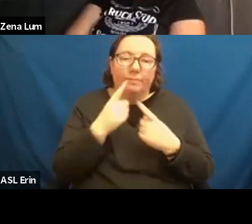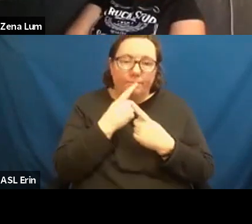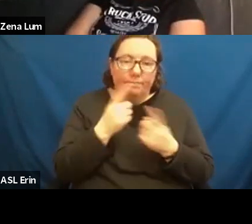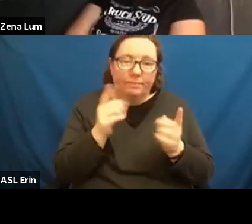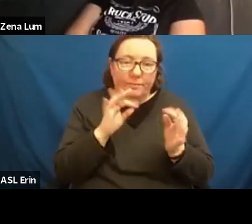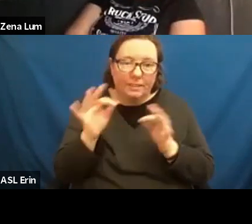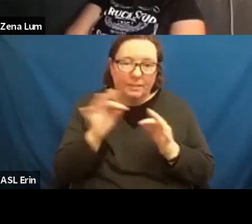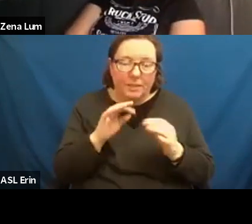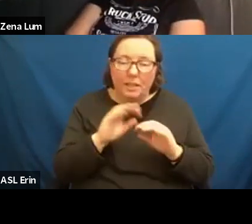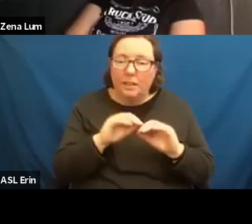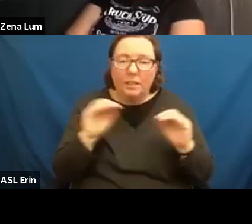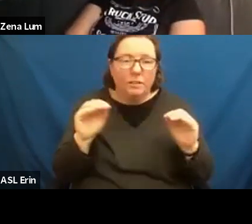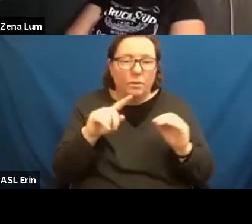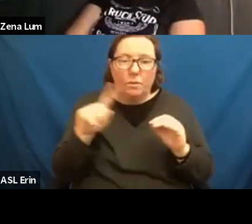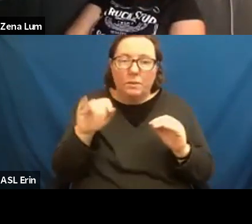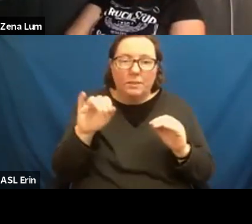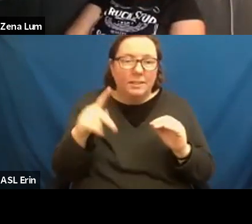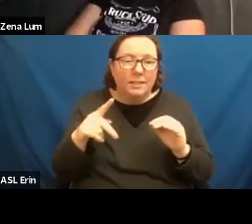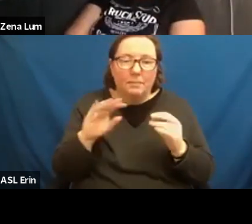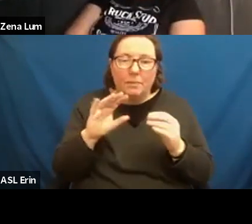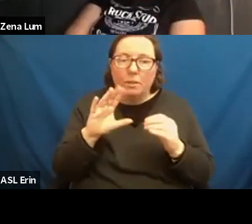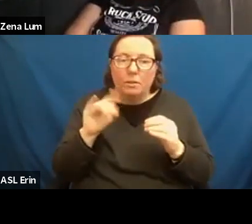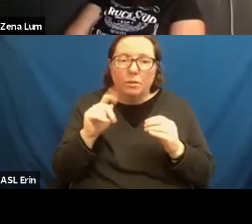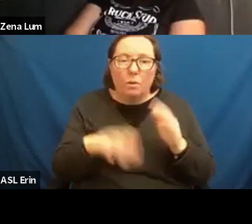is no zip code quota.